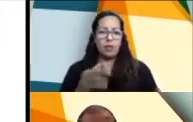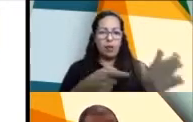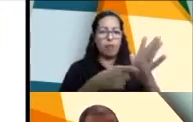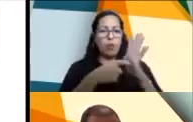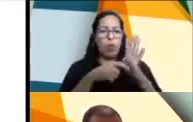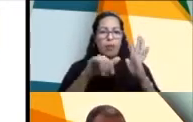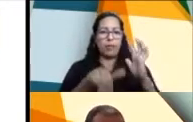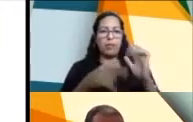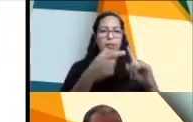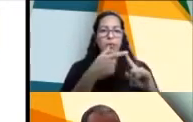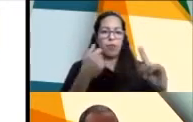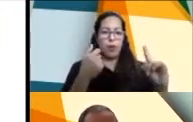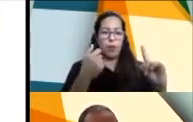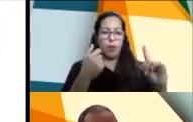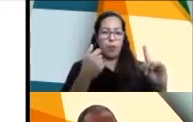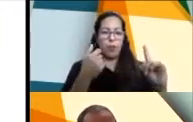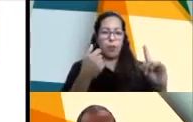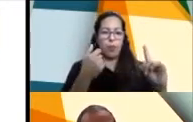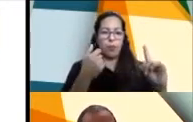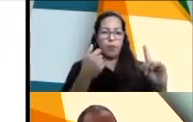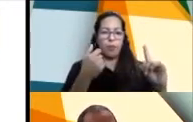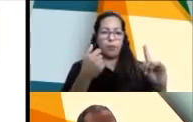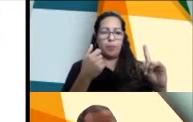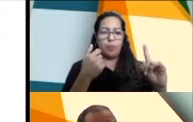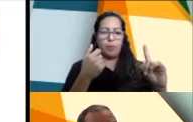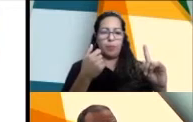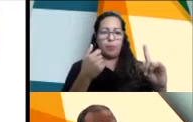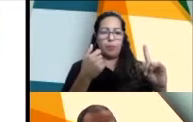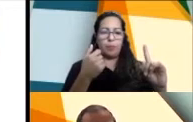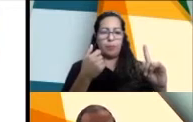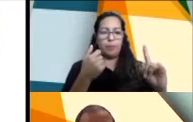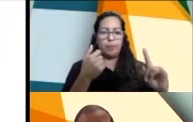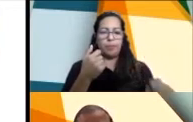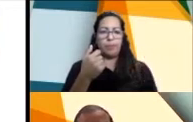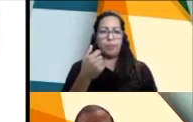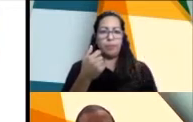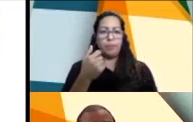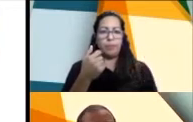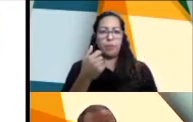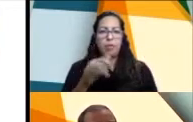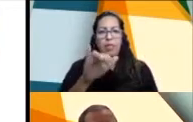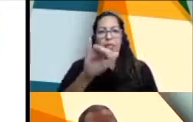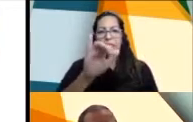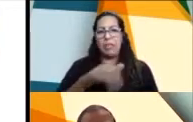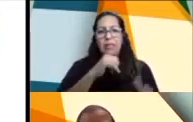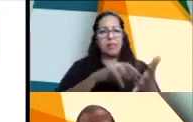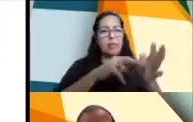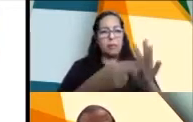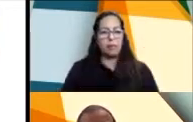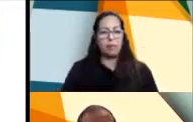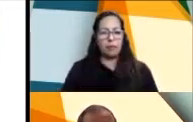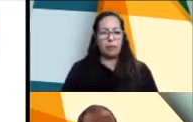from selected program managers. So this doesn't mean that the